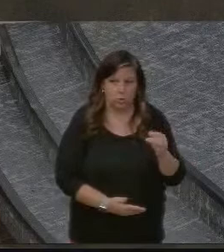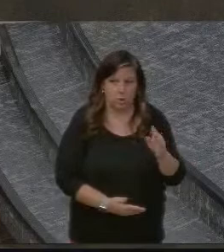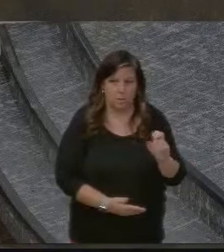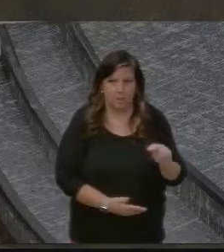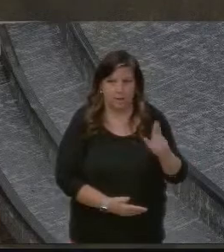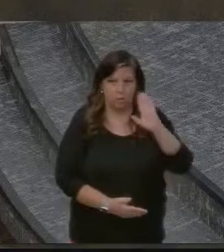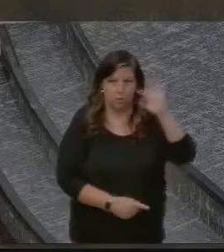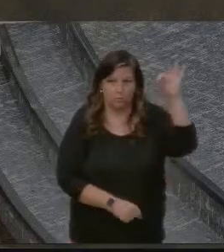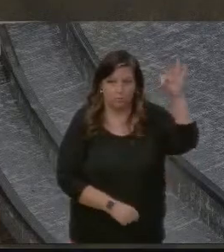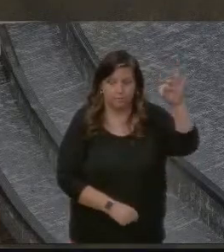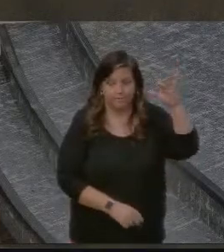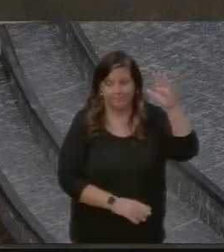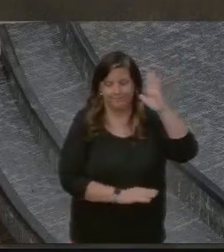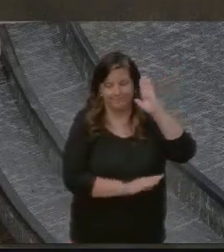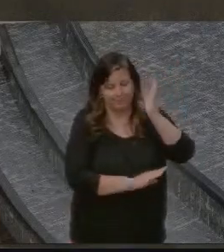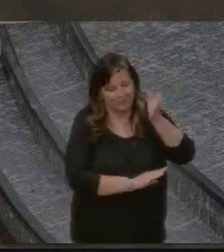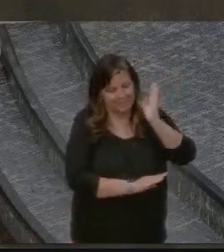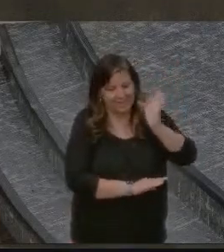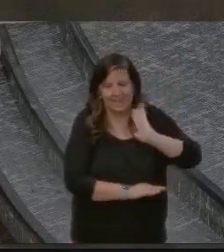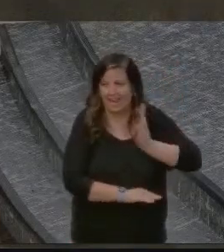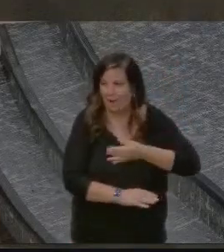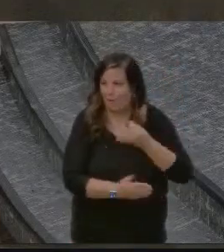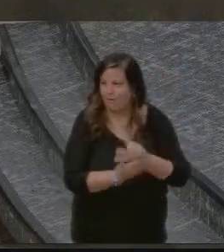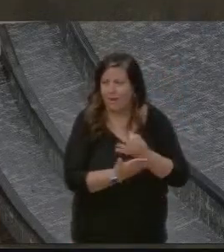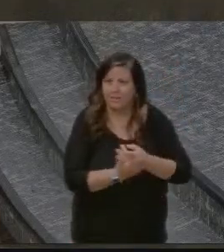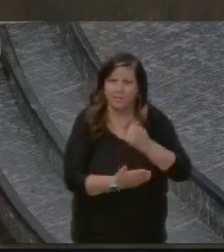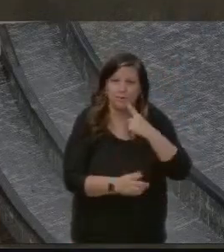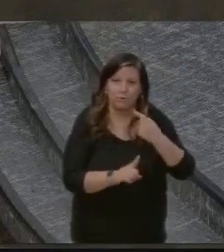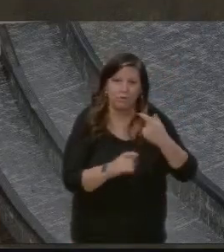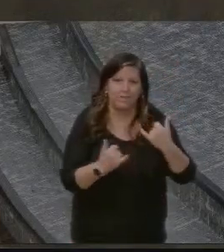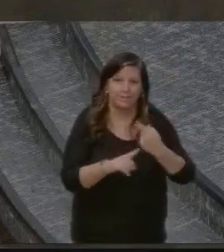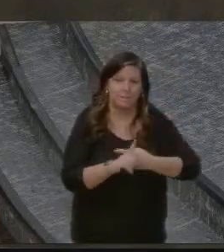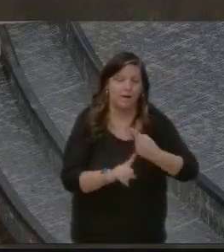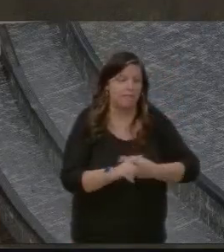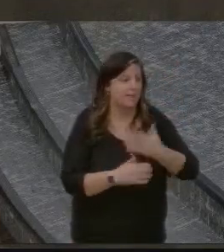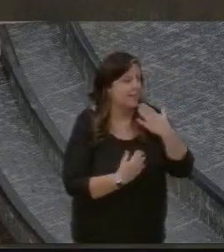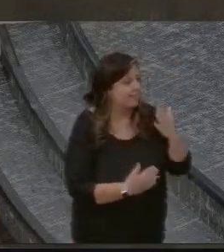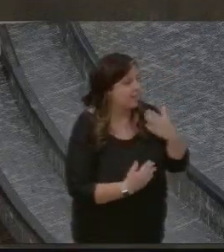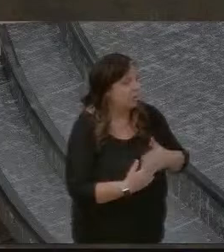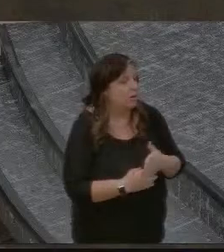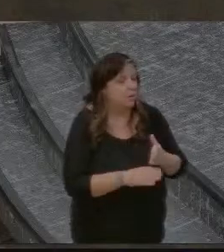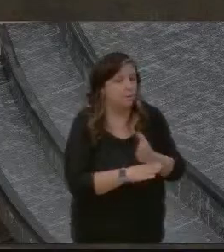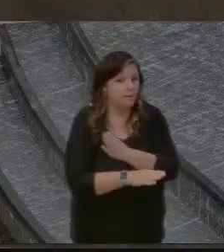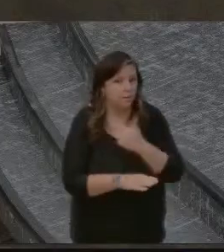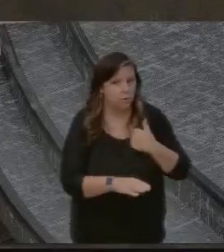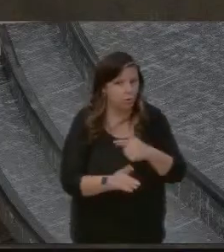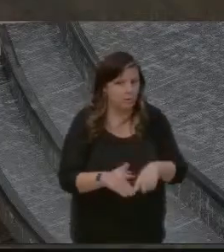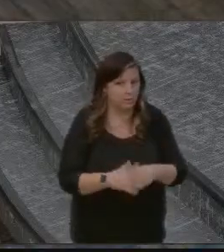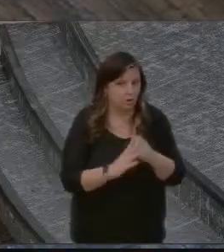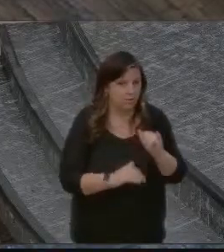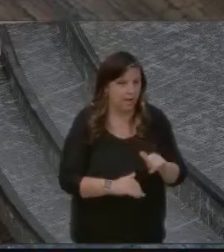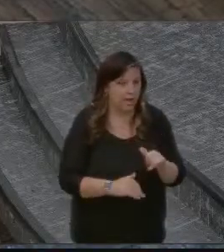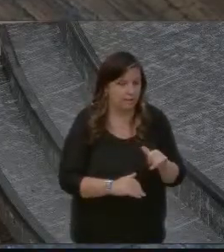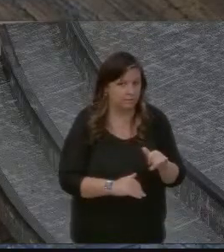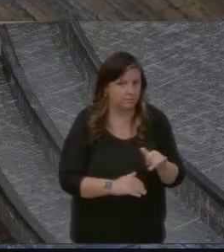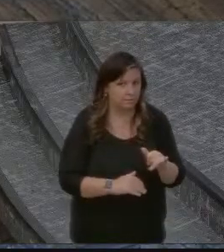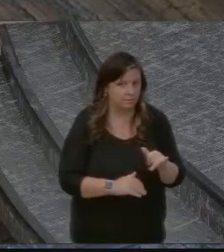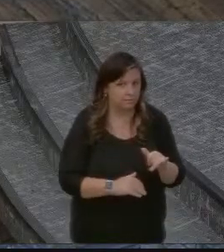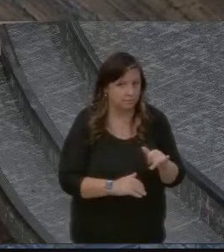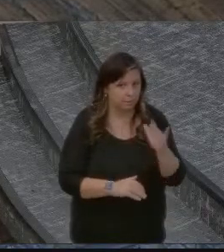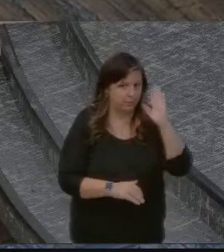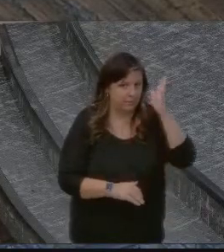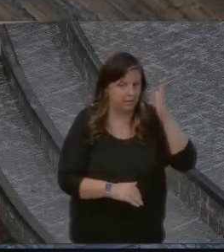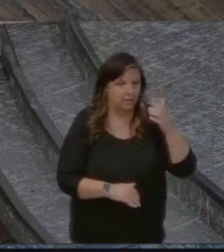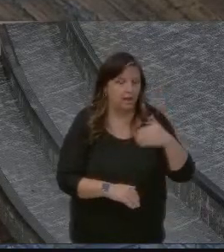for the month. Thank you, Dr. Thomas. Before we get into the financials, I did send Lisa